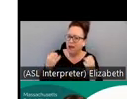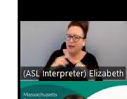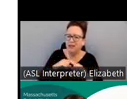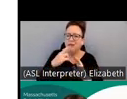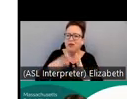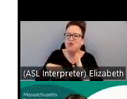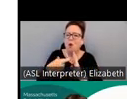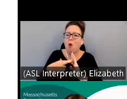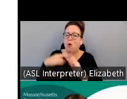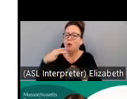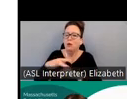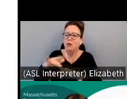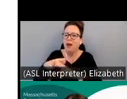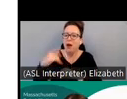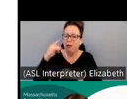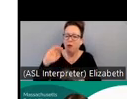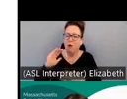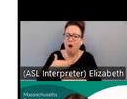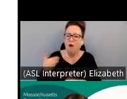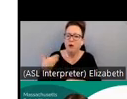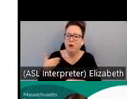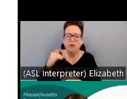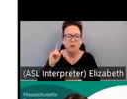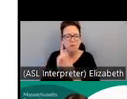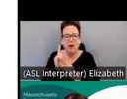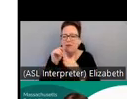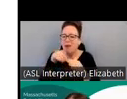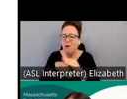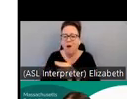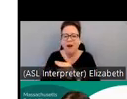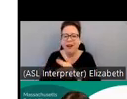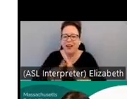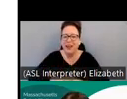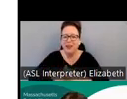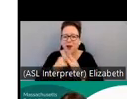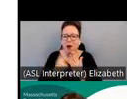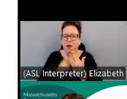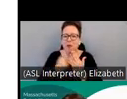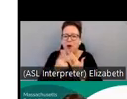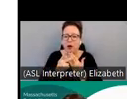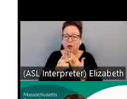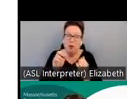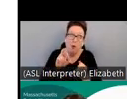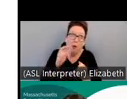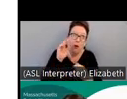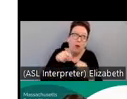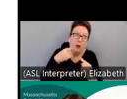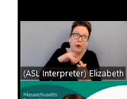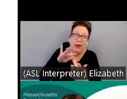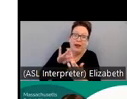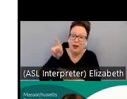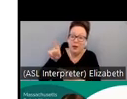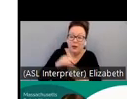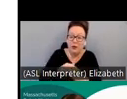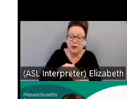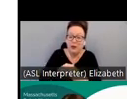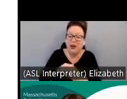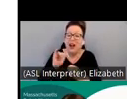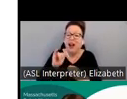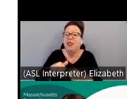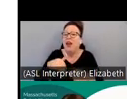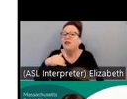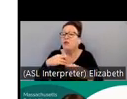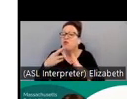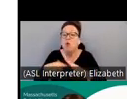to NextGeners from the moment they walk into our doors or we walk into theirs, which is career